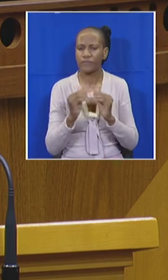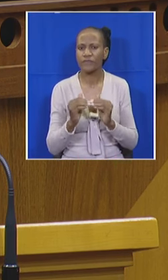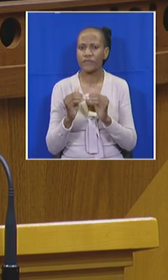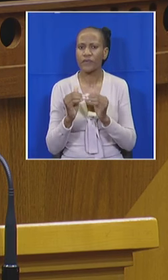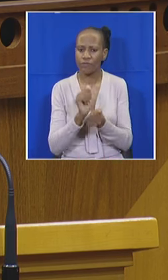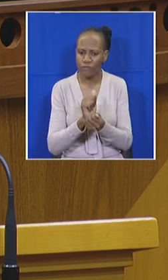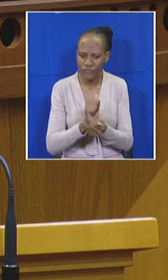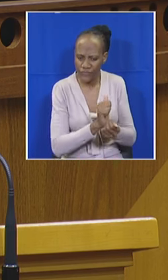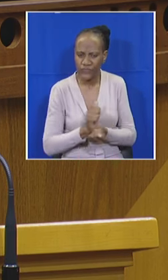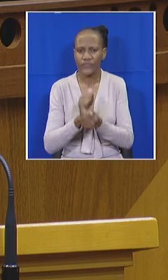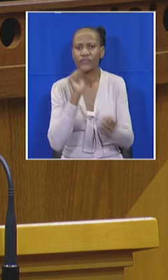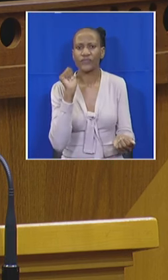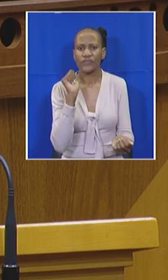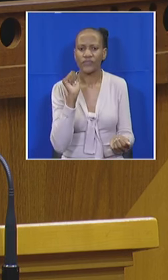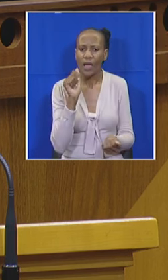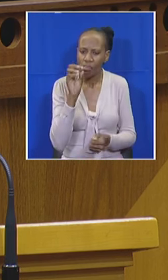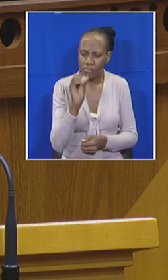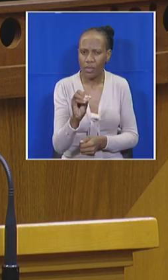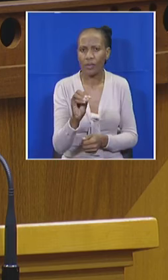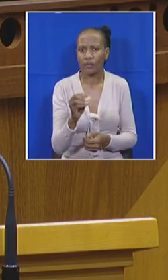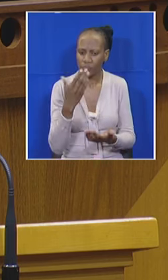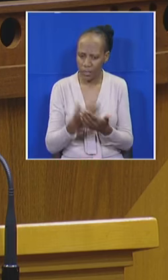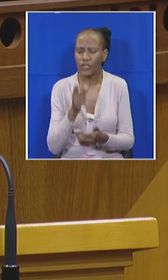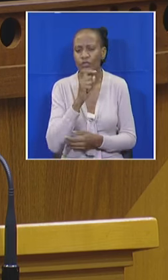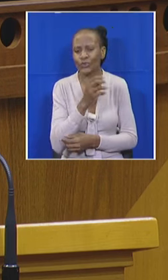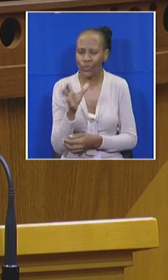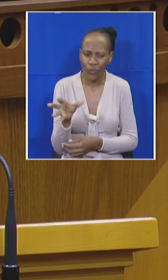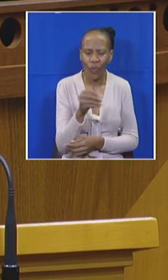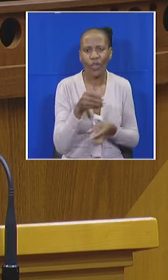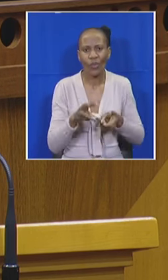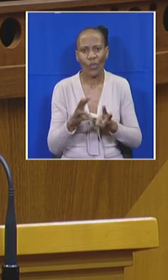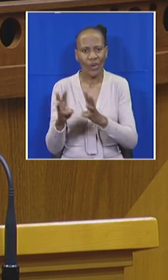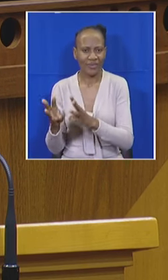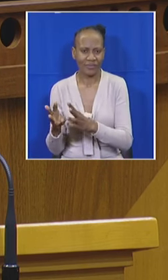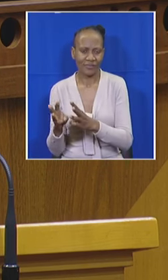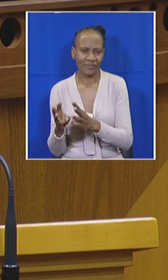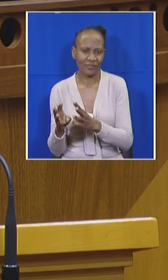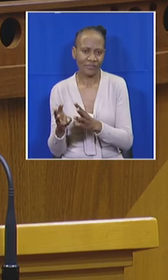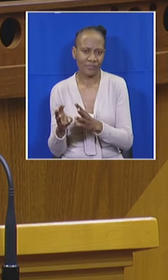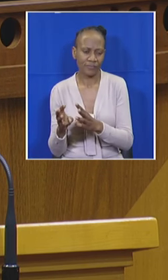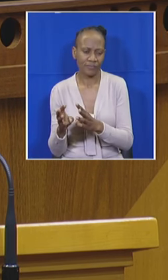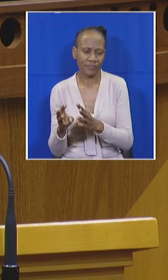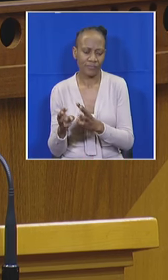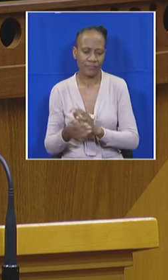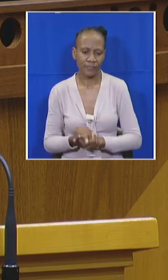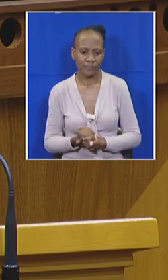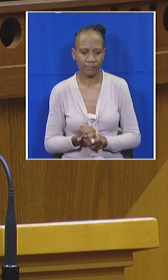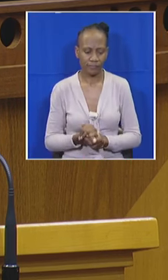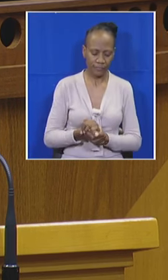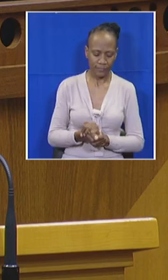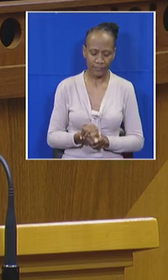themselves within the bounds of decency and